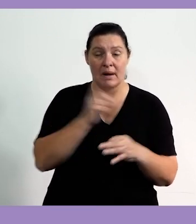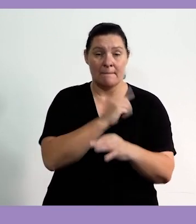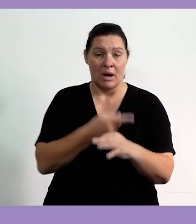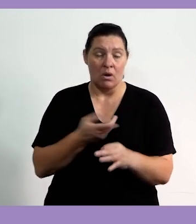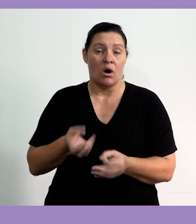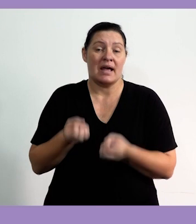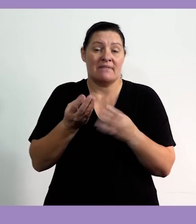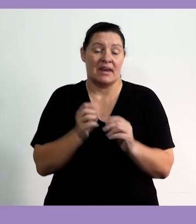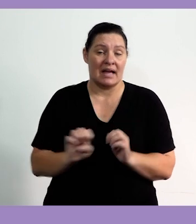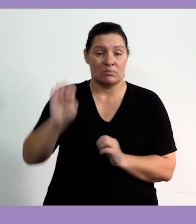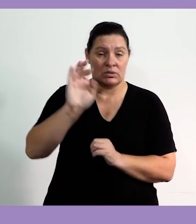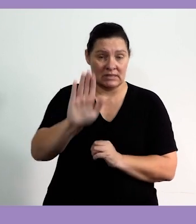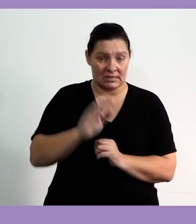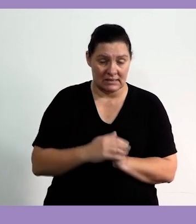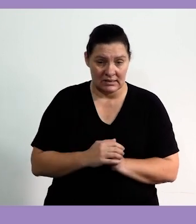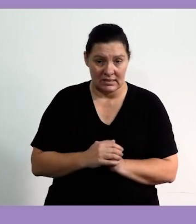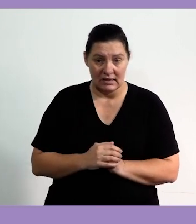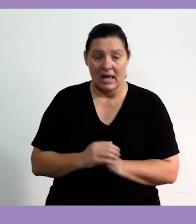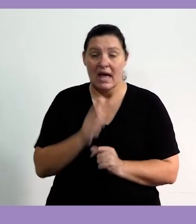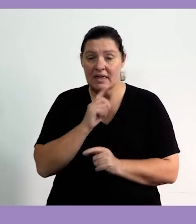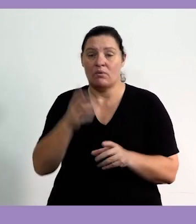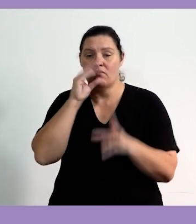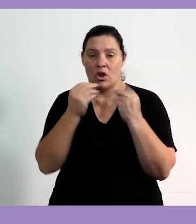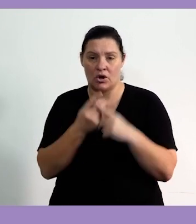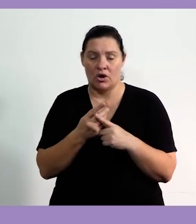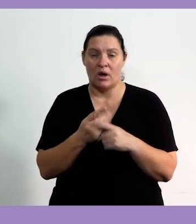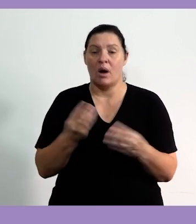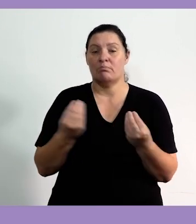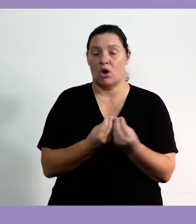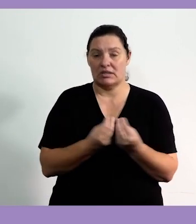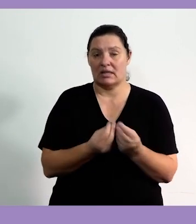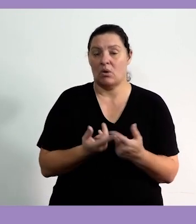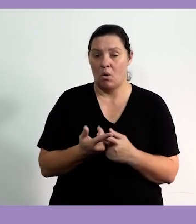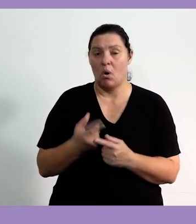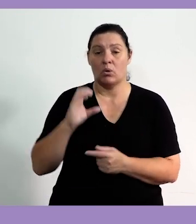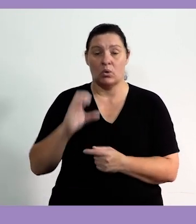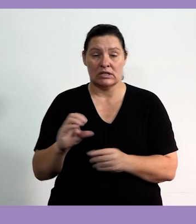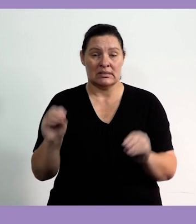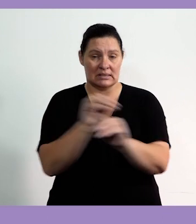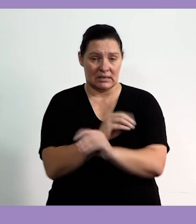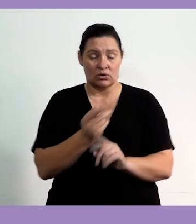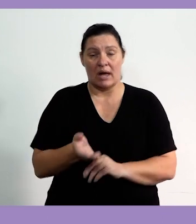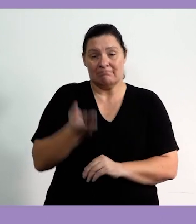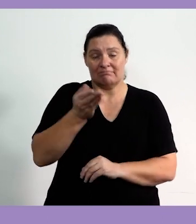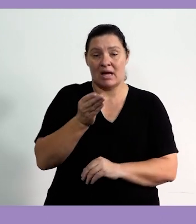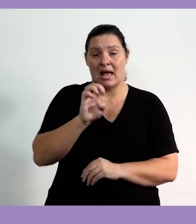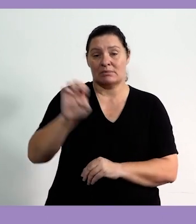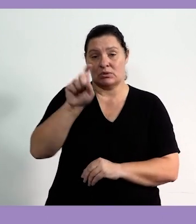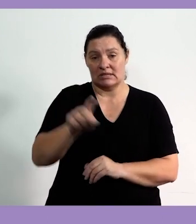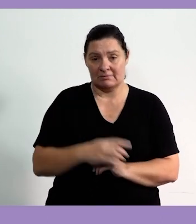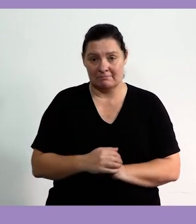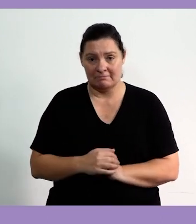about raising a power to a given exponent. And then we learned about raising a product or a quotient to a